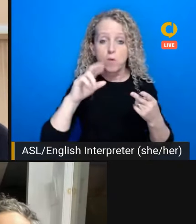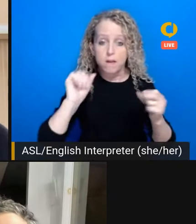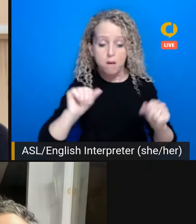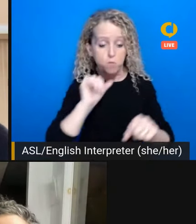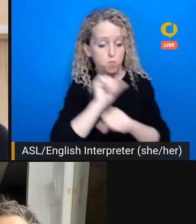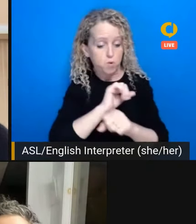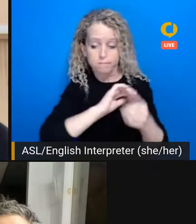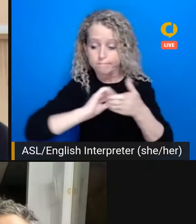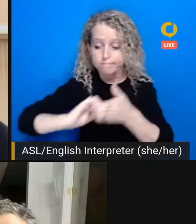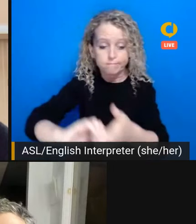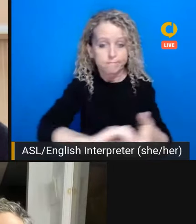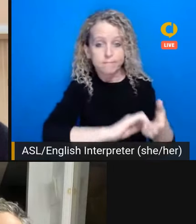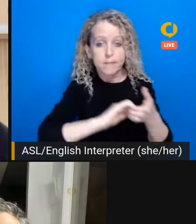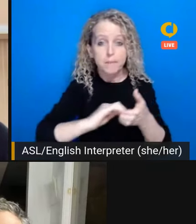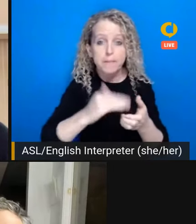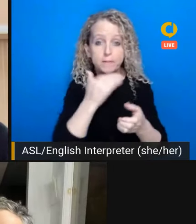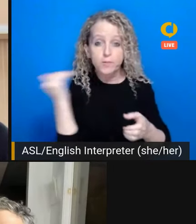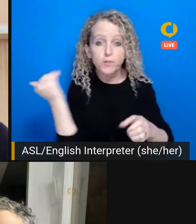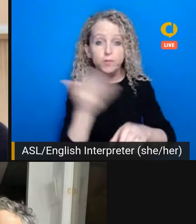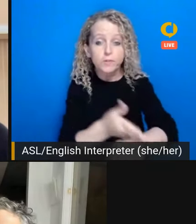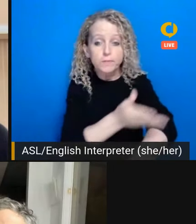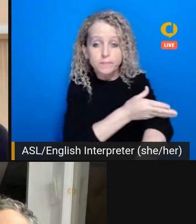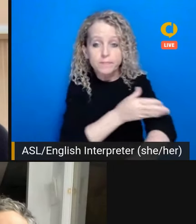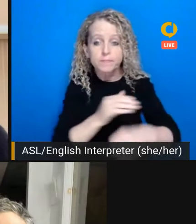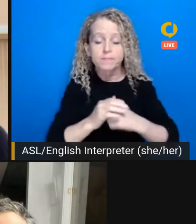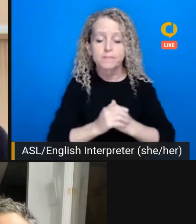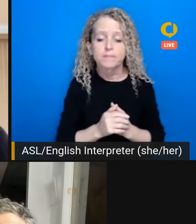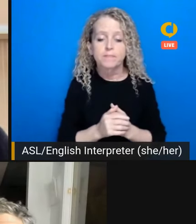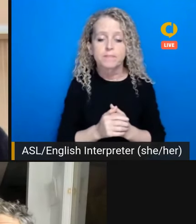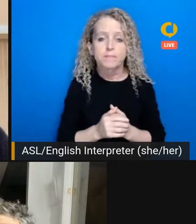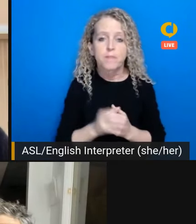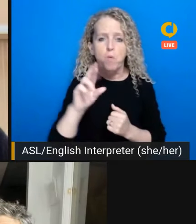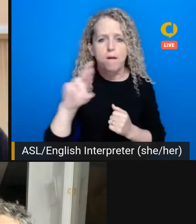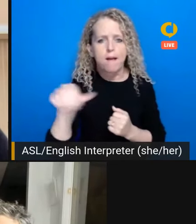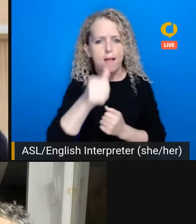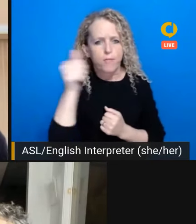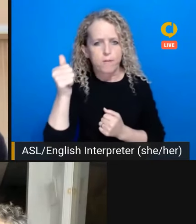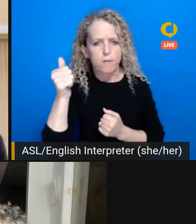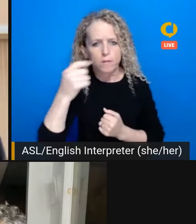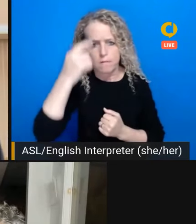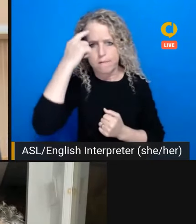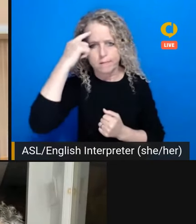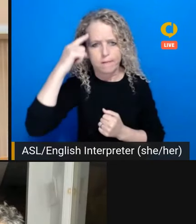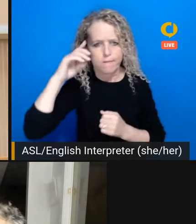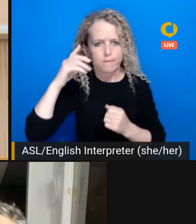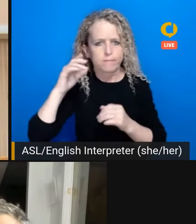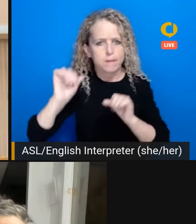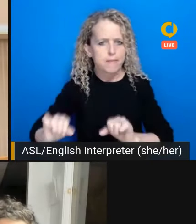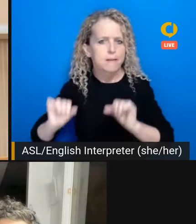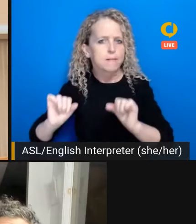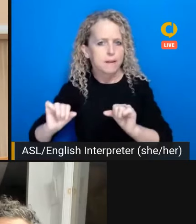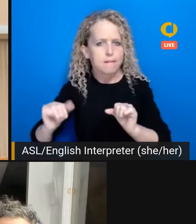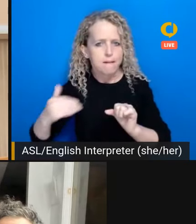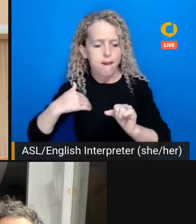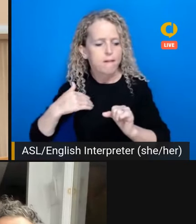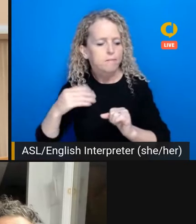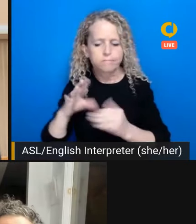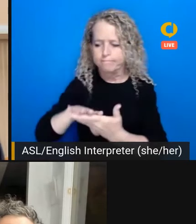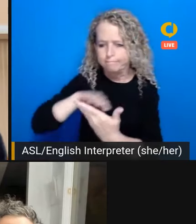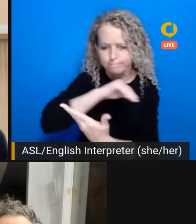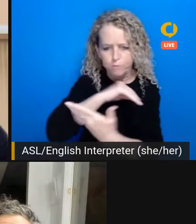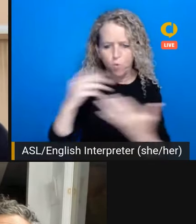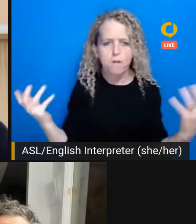together, or that augment other cognitive abilities that we have. And there have been some successes.